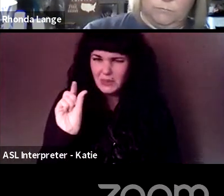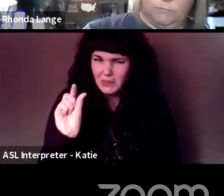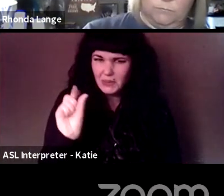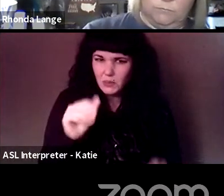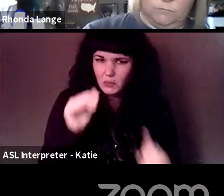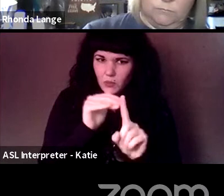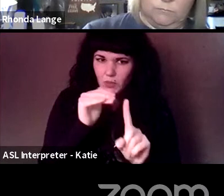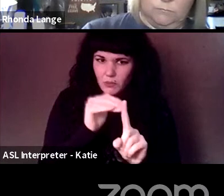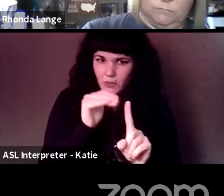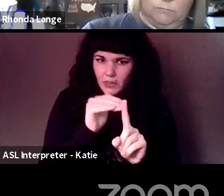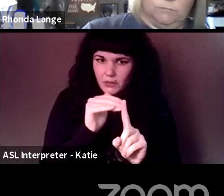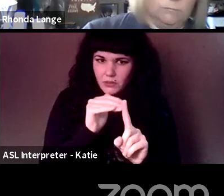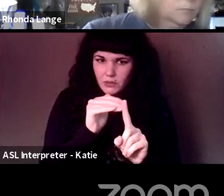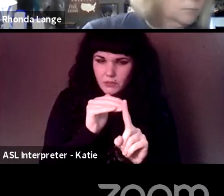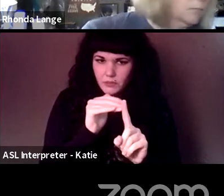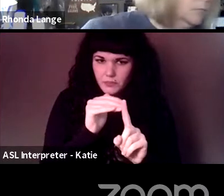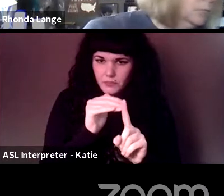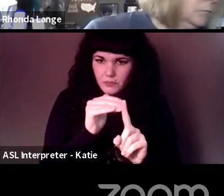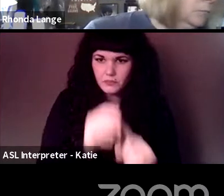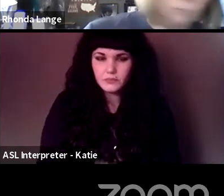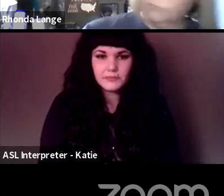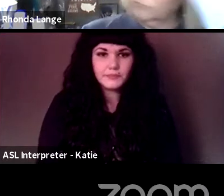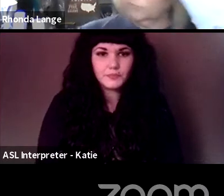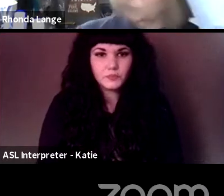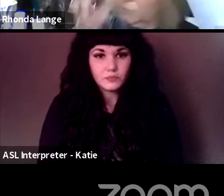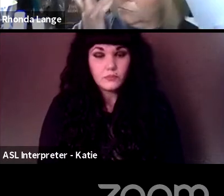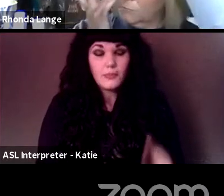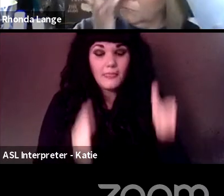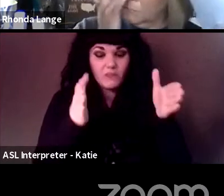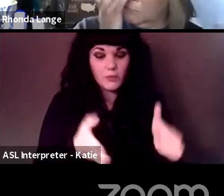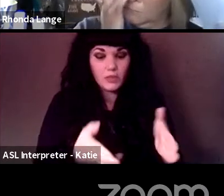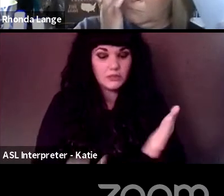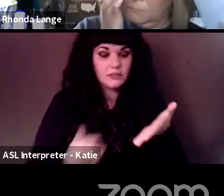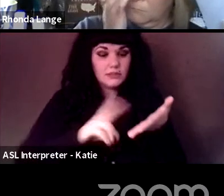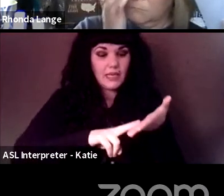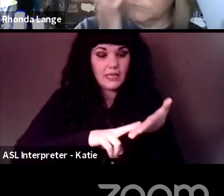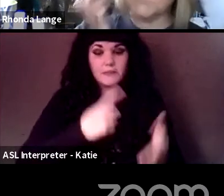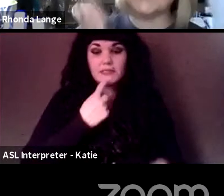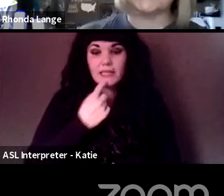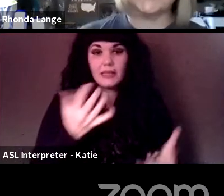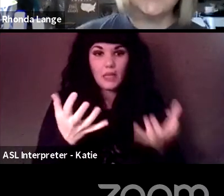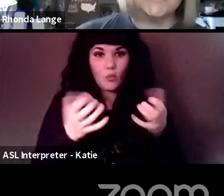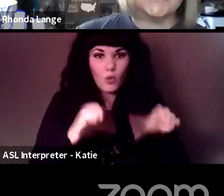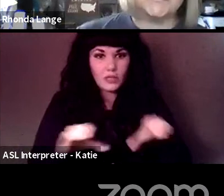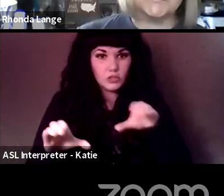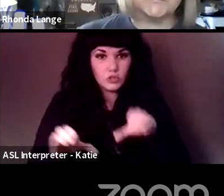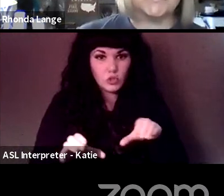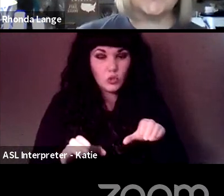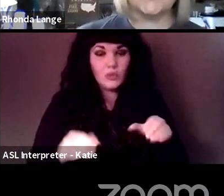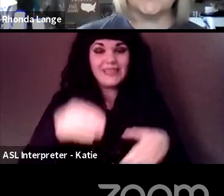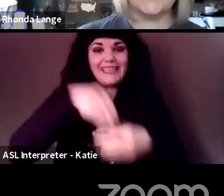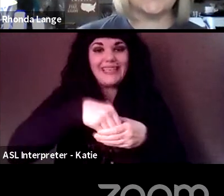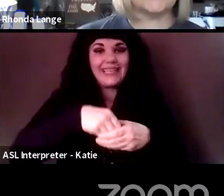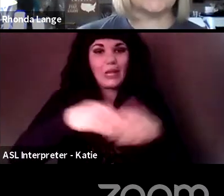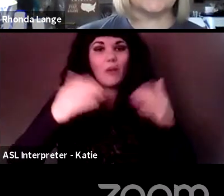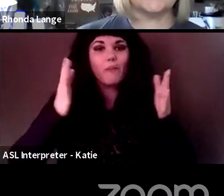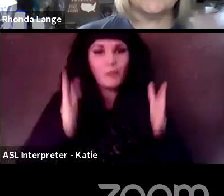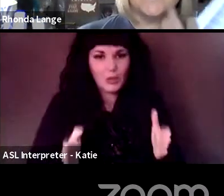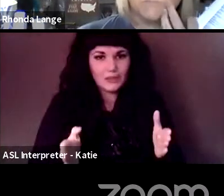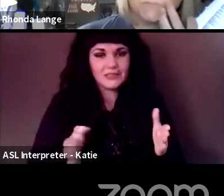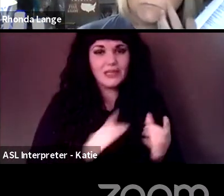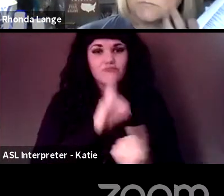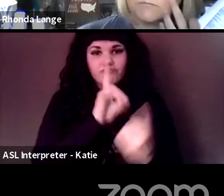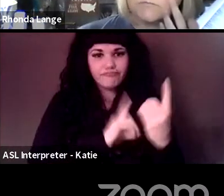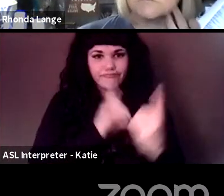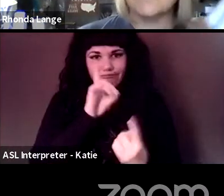reminder, individuals who have signed up and indicated they would like to provide in-person public commentary to the commission will now be allowed